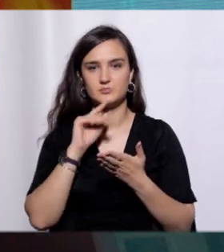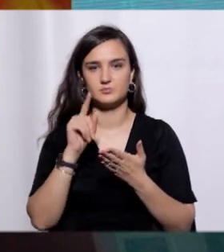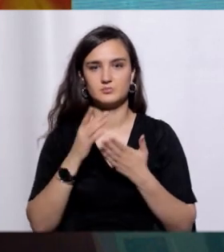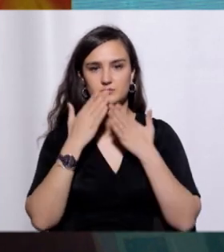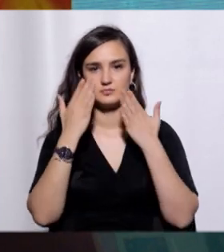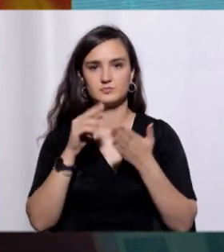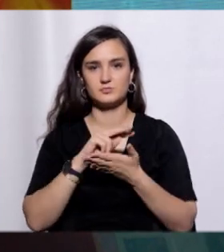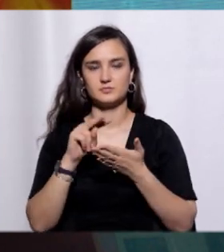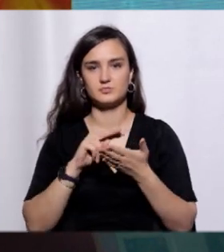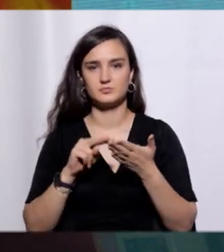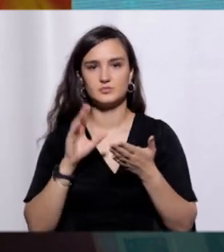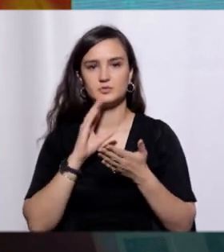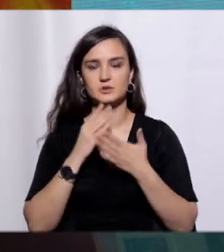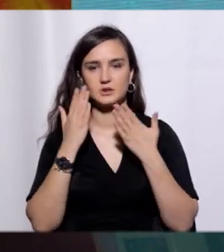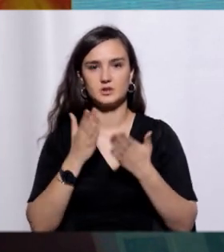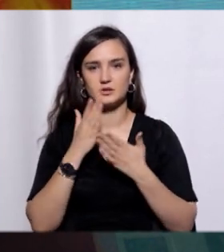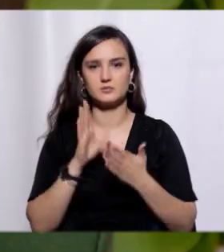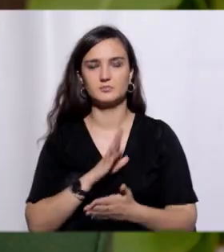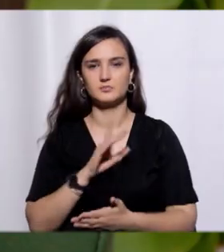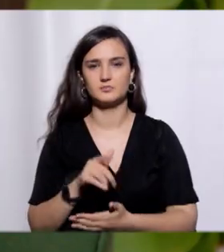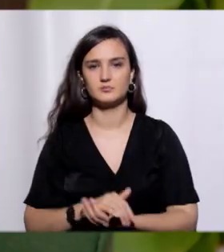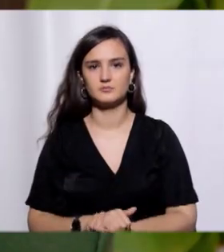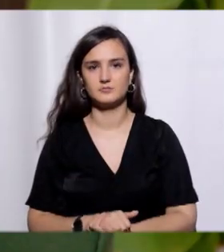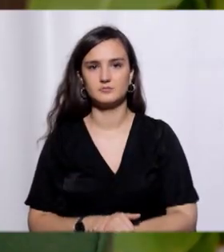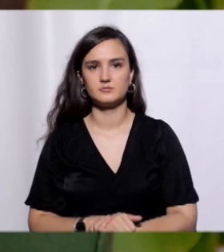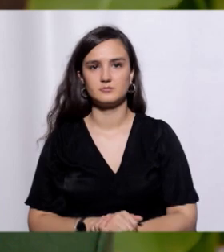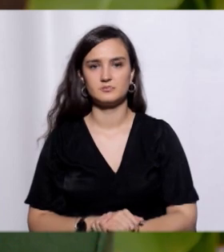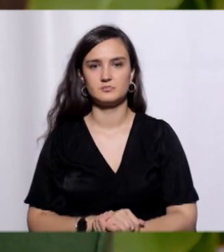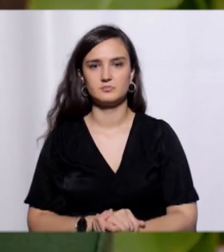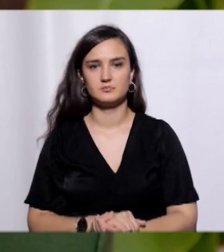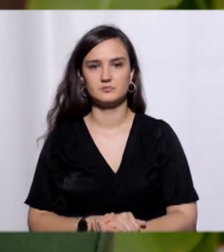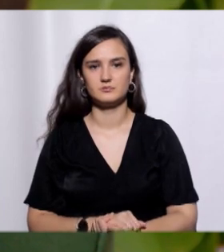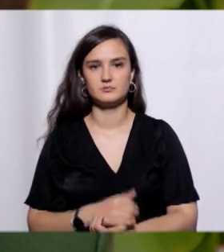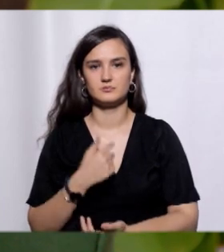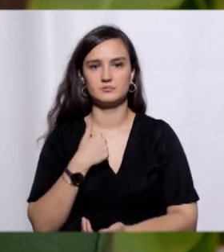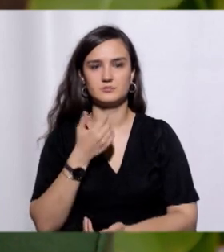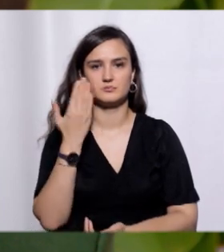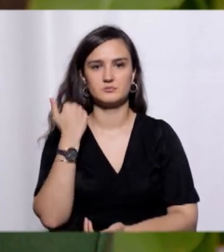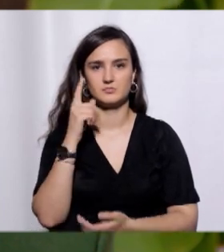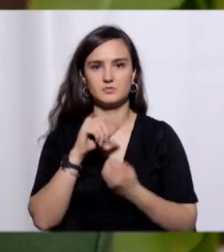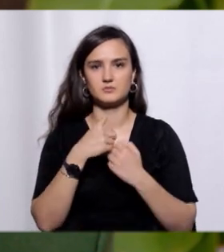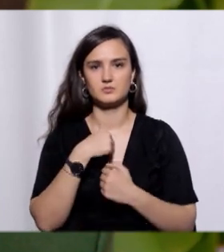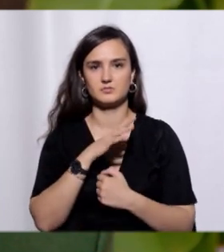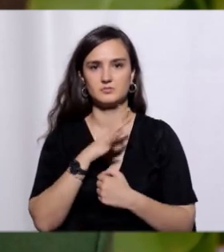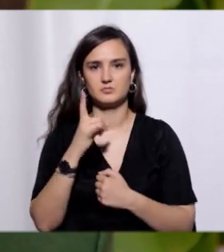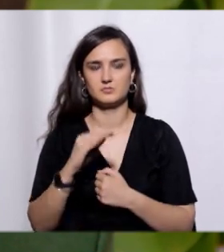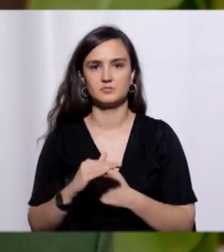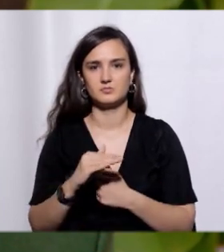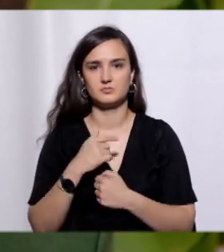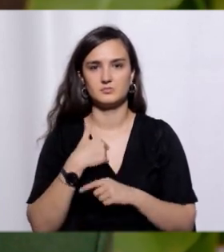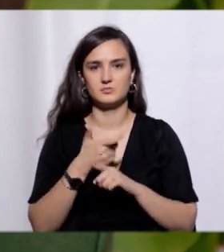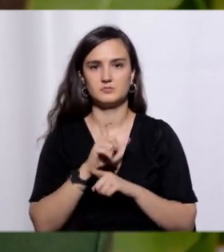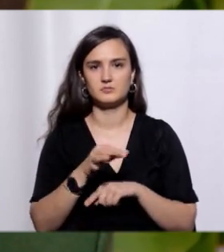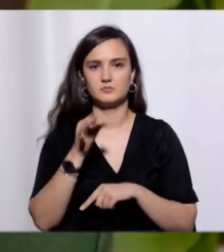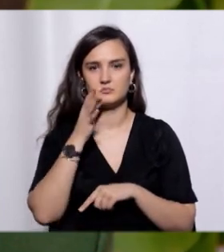this classic novel, Ms. Maka? I guess I was in my early teens. Yes, and I was quite impressed for